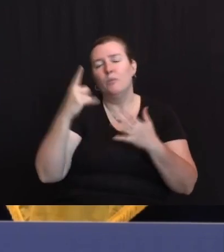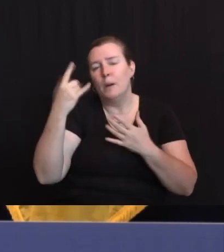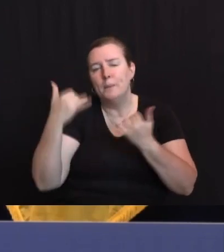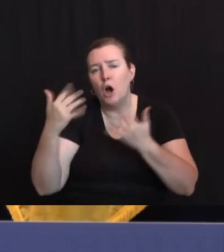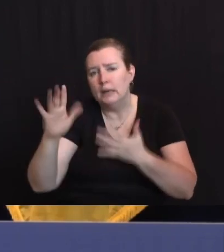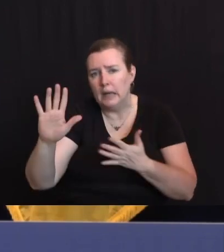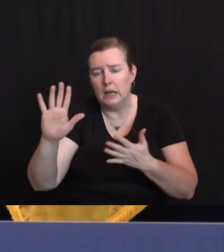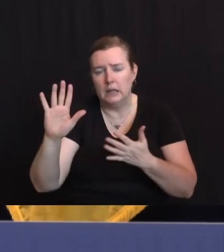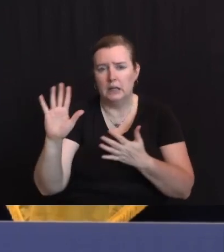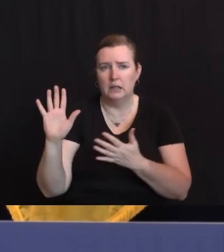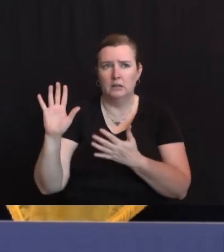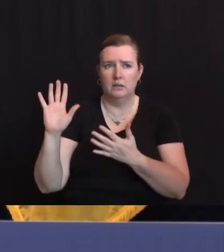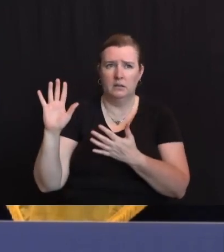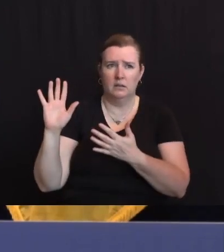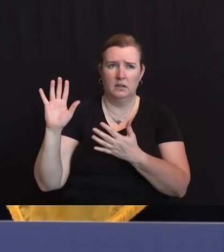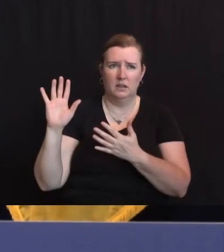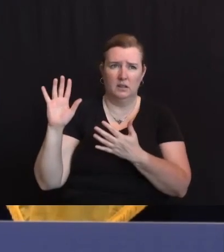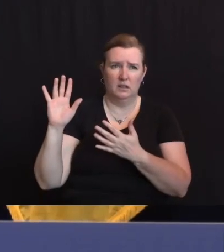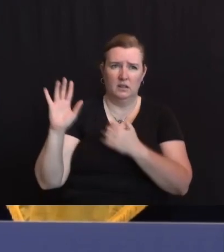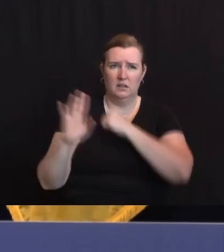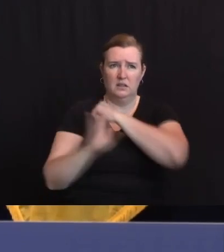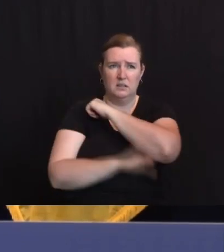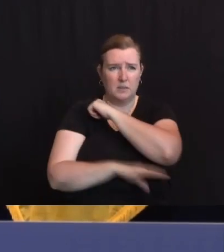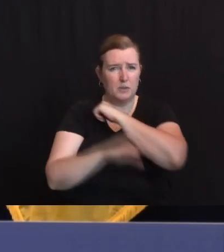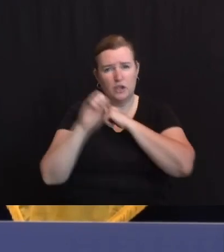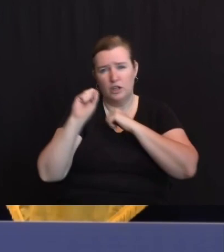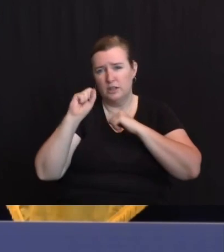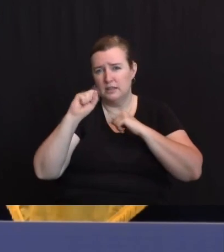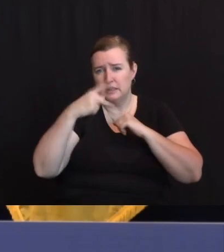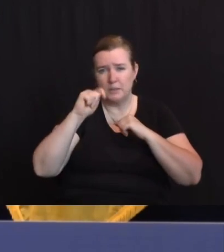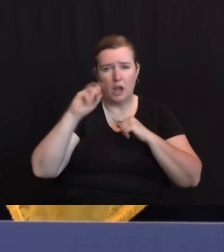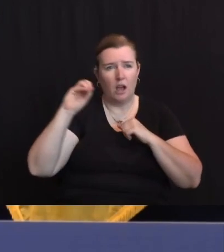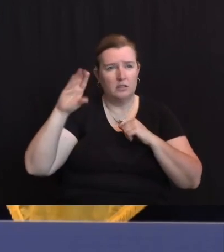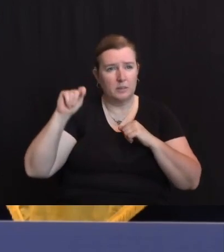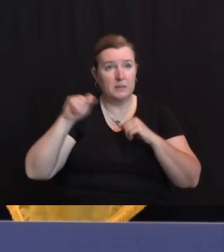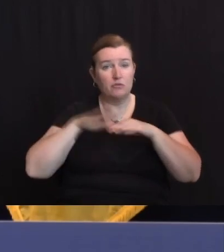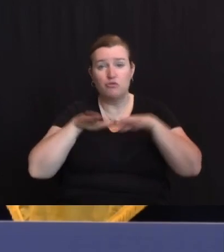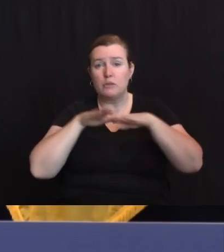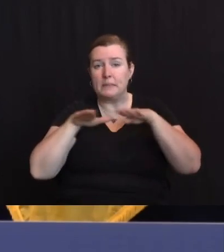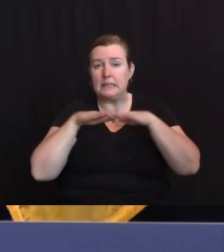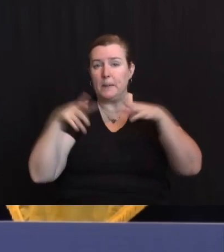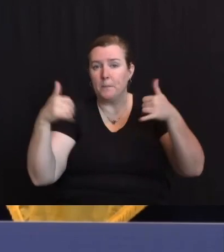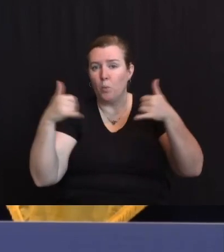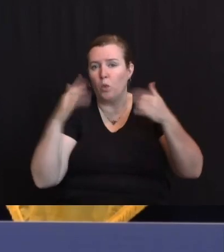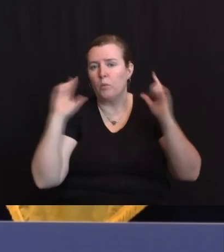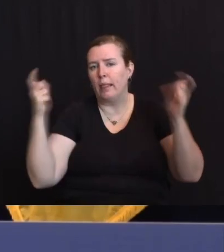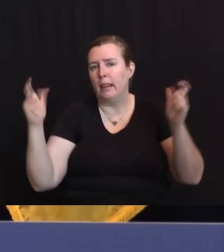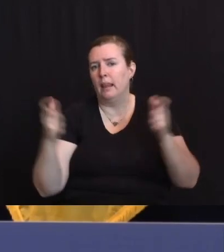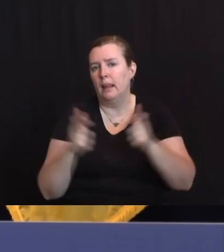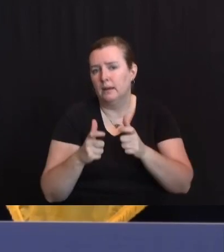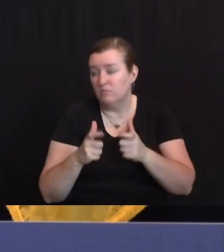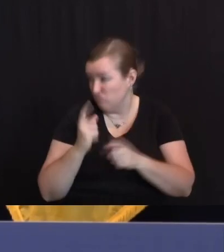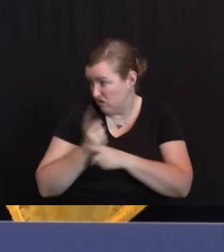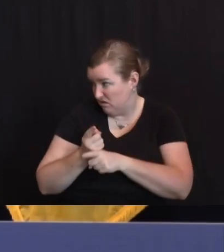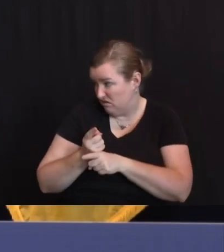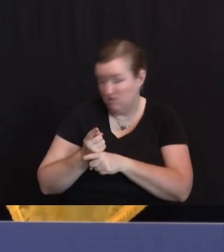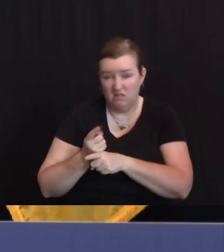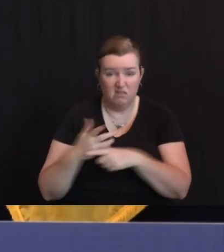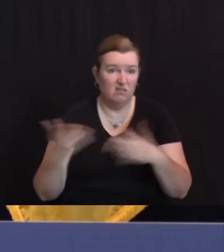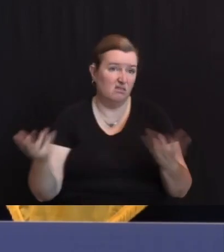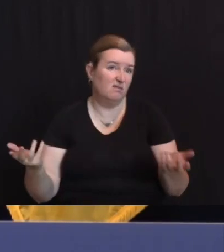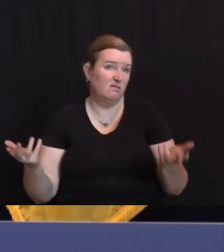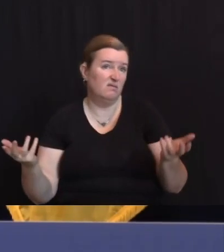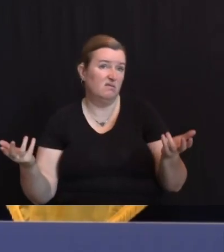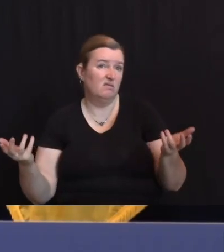as we go into late September, October, there won't be as many pool parties. We know that much. But right, Pat, I mean, it feels to me like that's at or